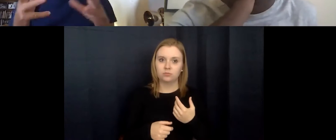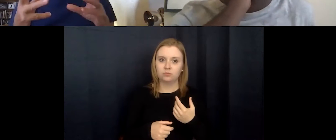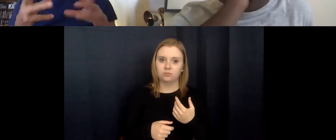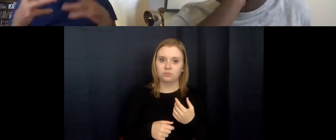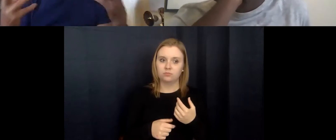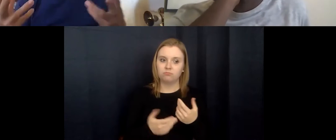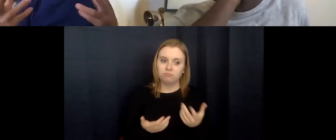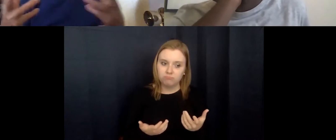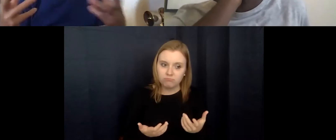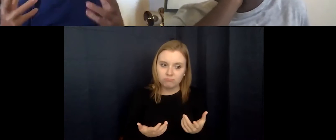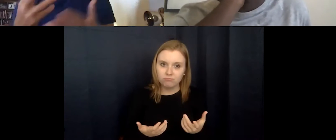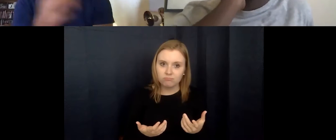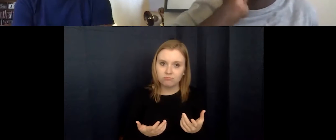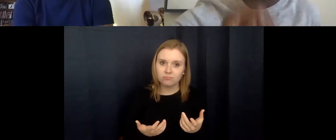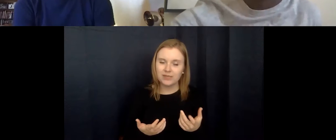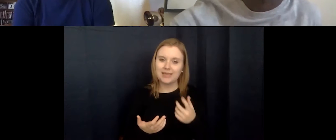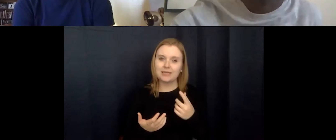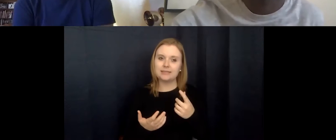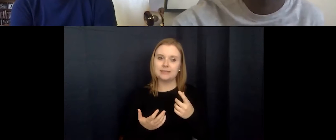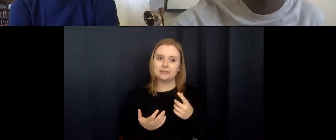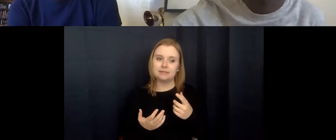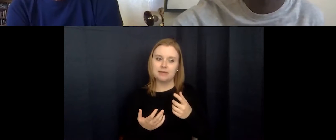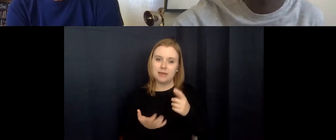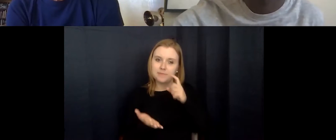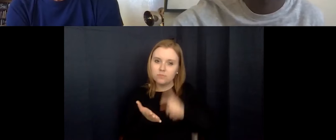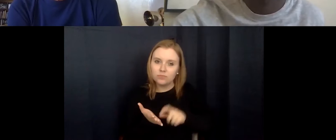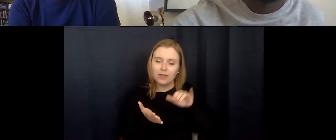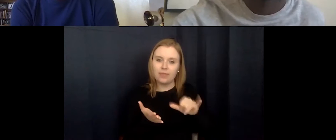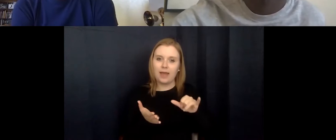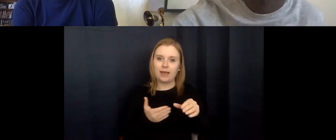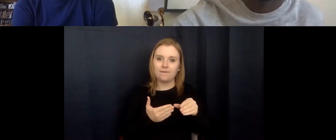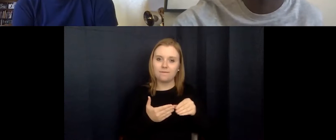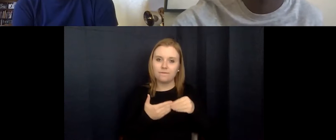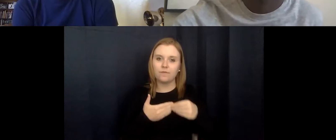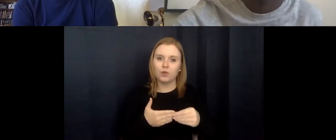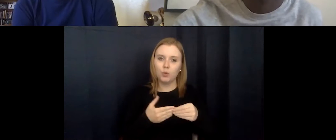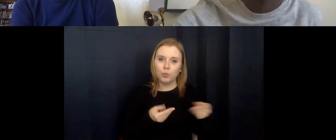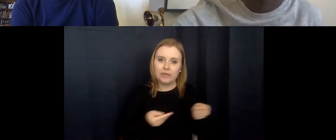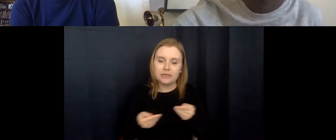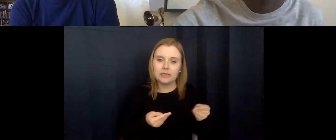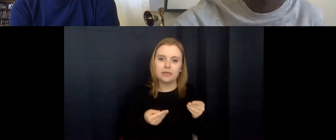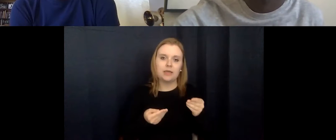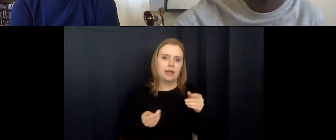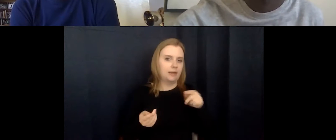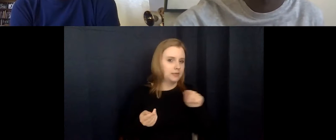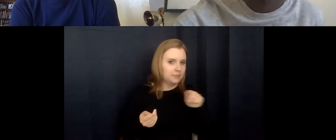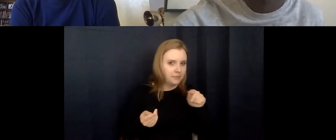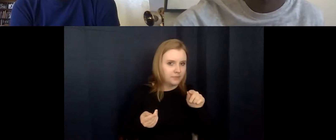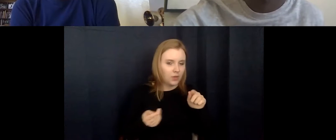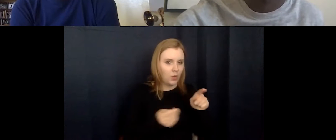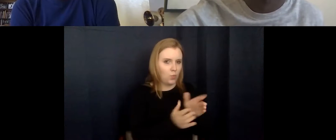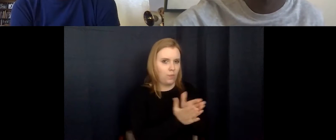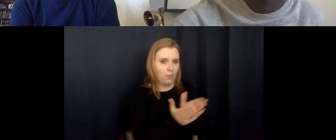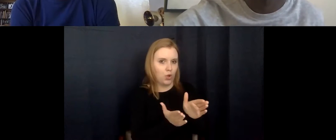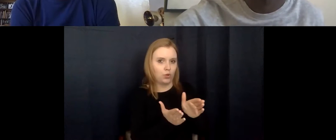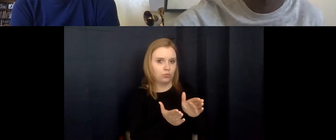about the fluidity. I think Petra Kuppers writes in her book, I think about the temporarily non-disabled